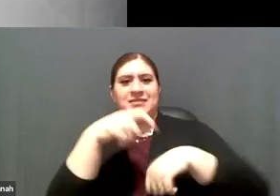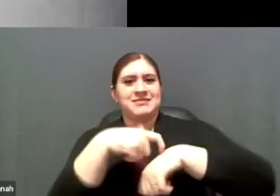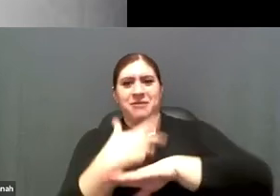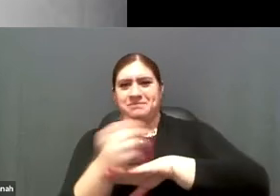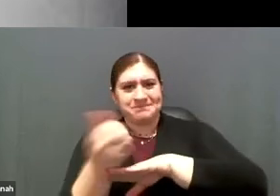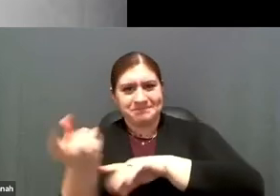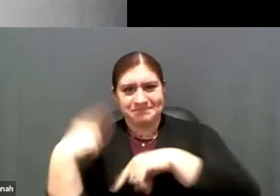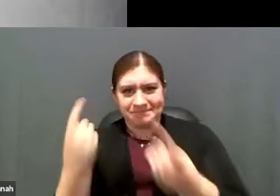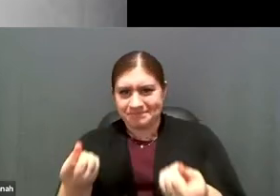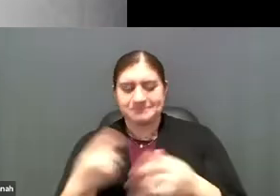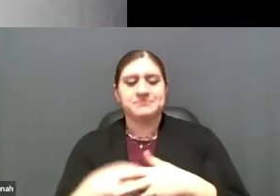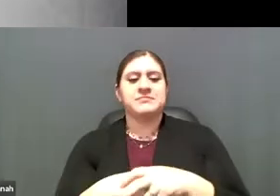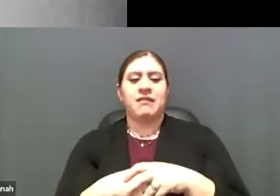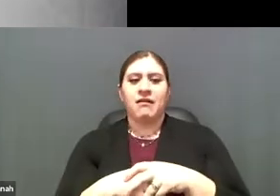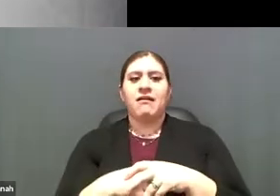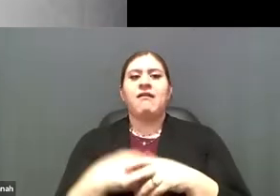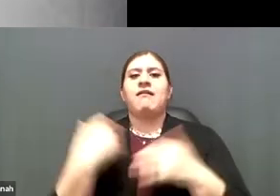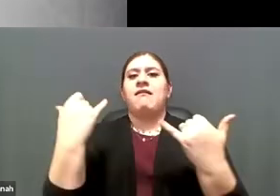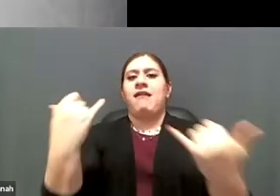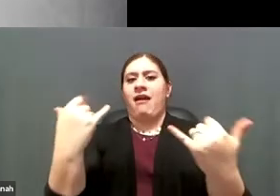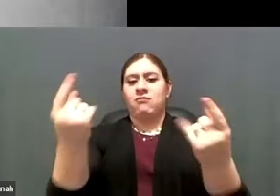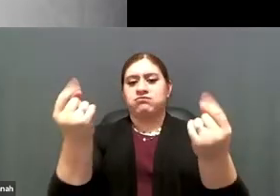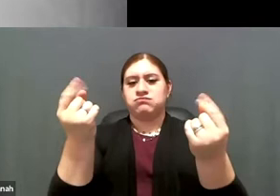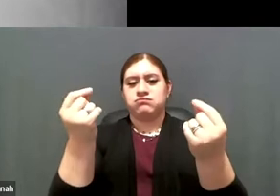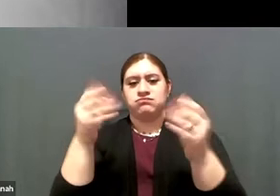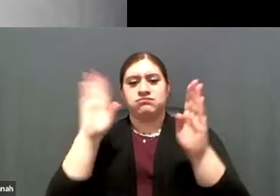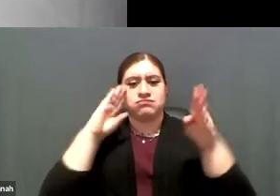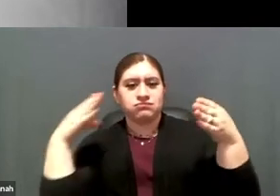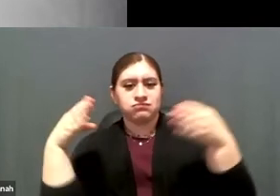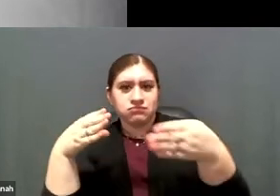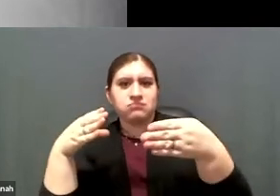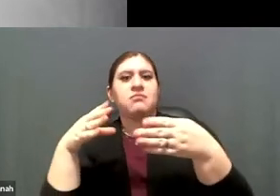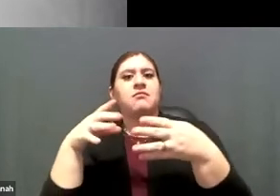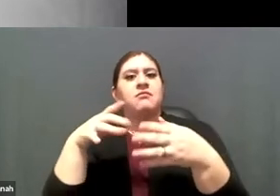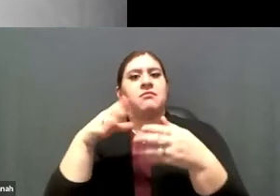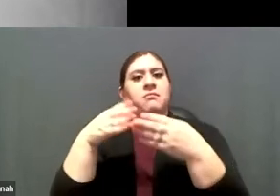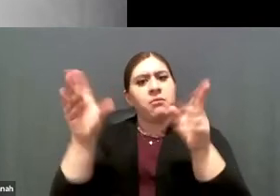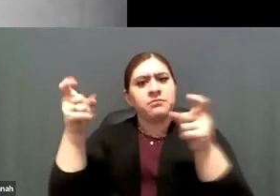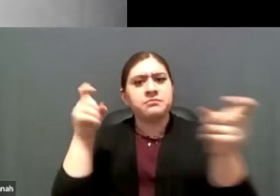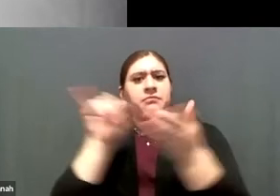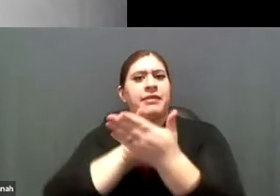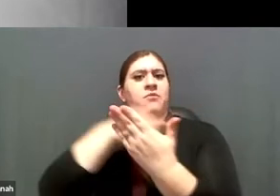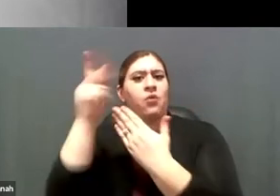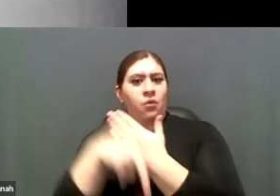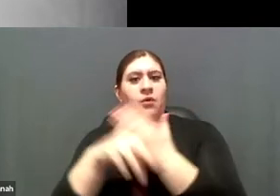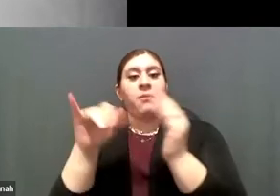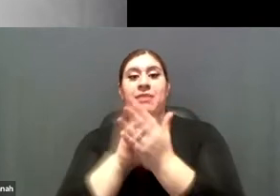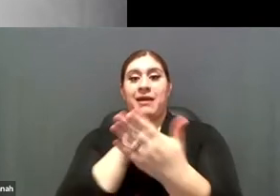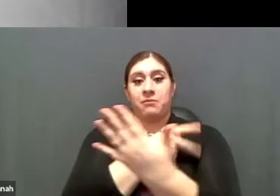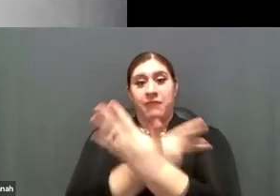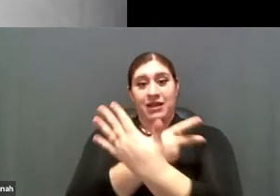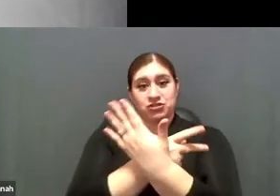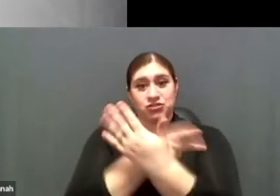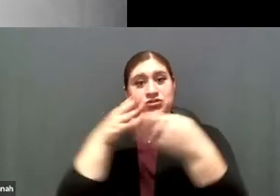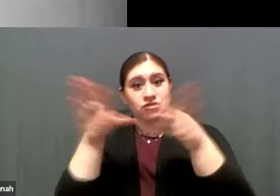far, we're going to talk about a little bit about the public administration program. So the Master Public Administration